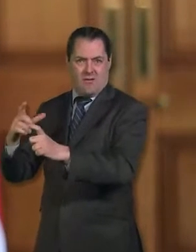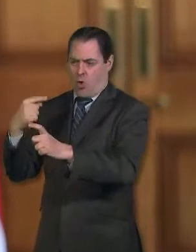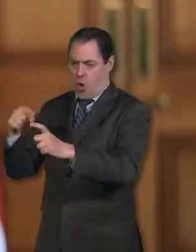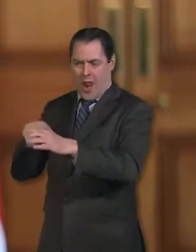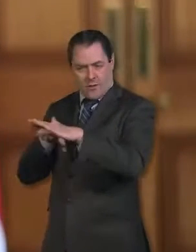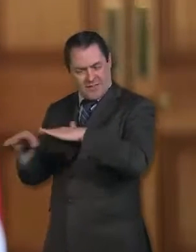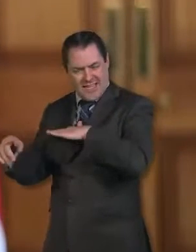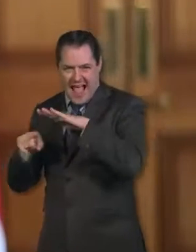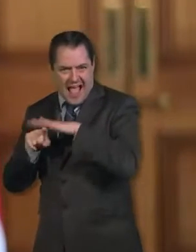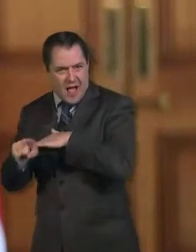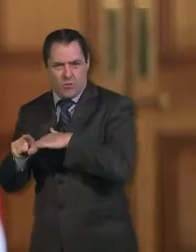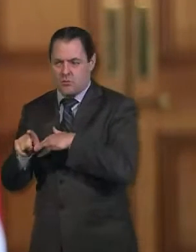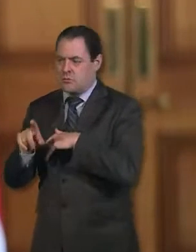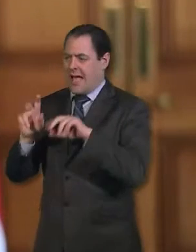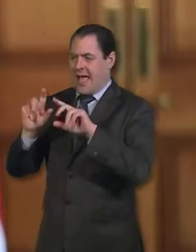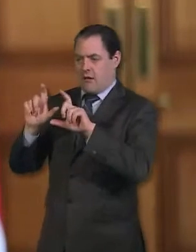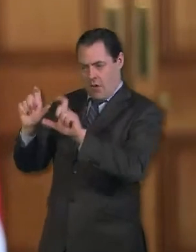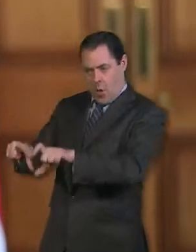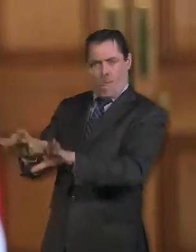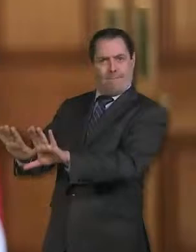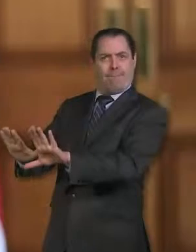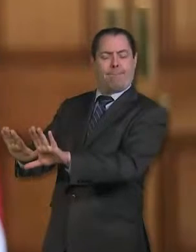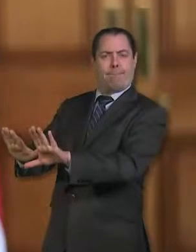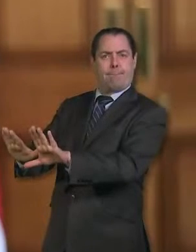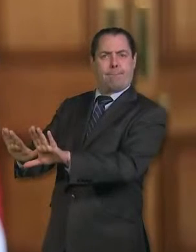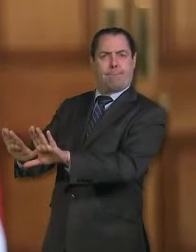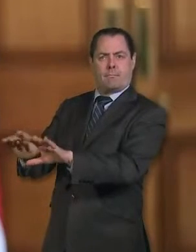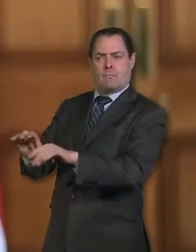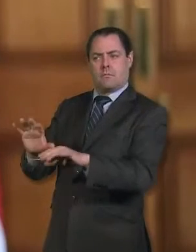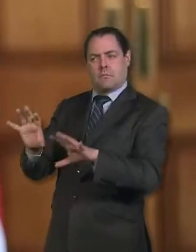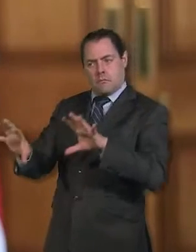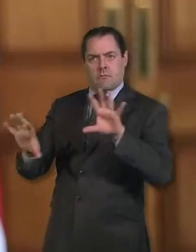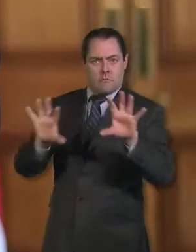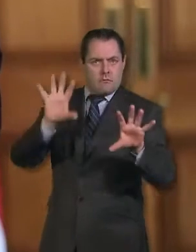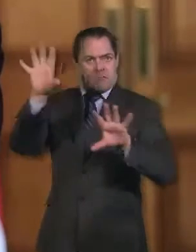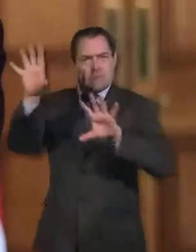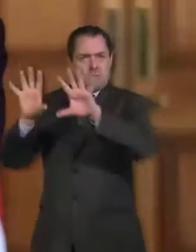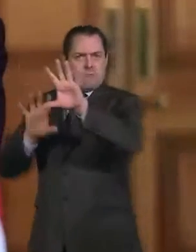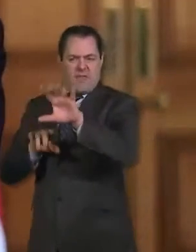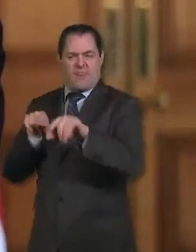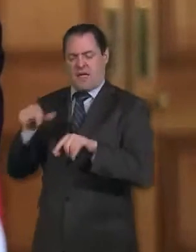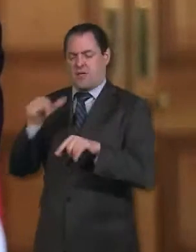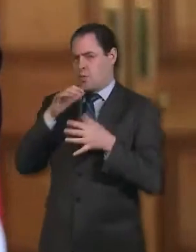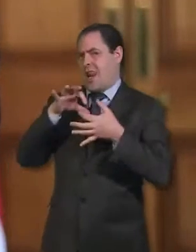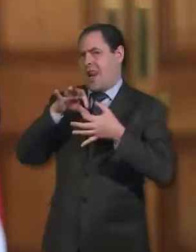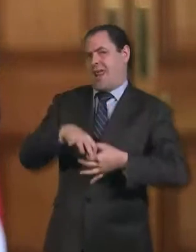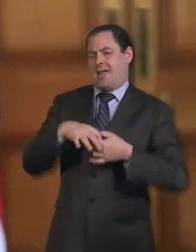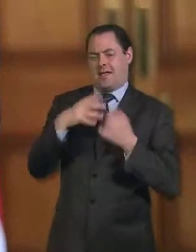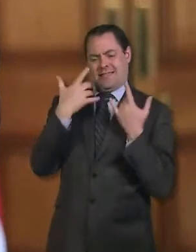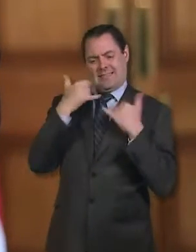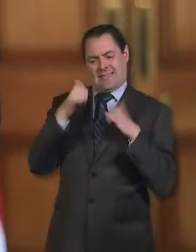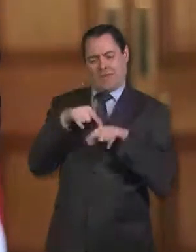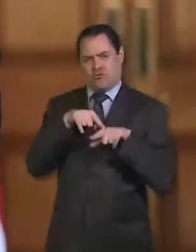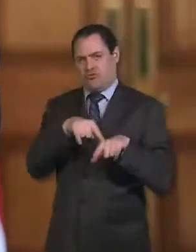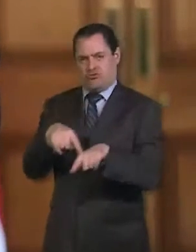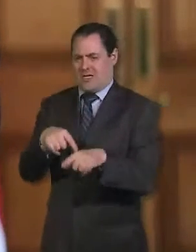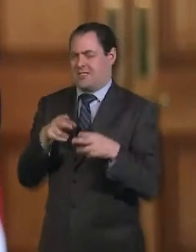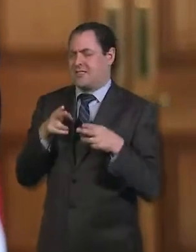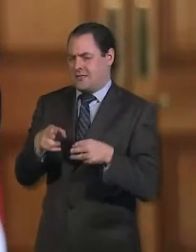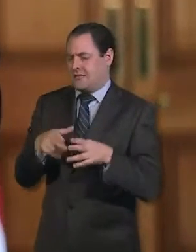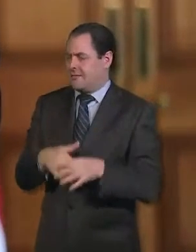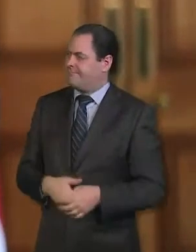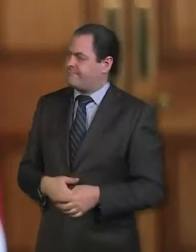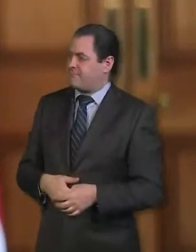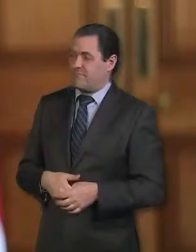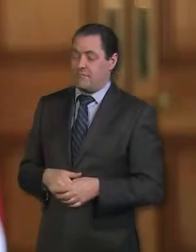place as part of the NHS test and trace system. And that's the short answer. Professor Newton